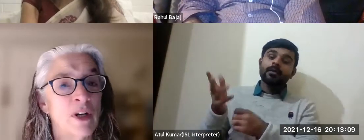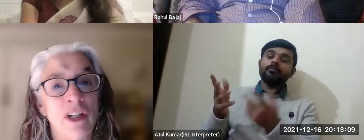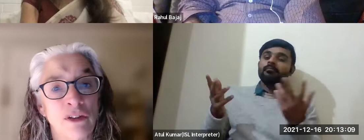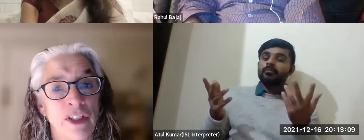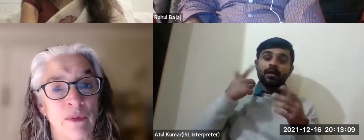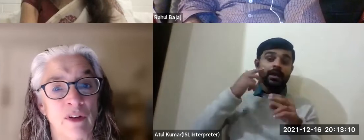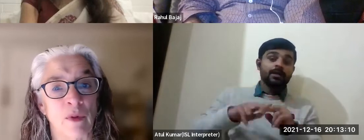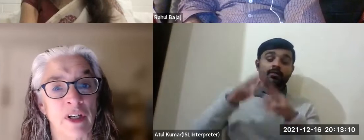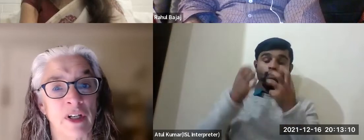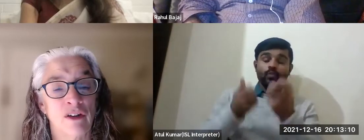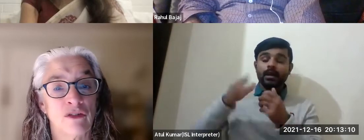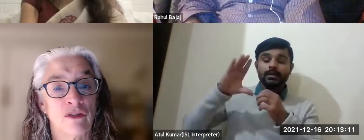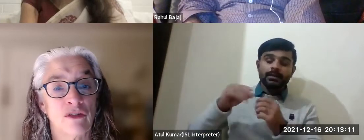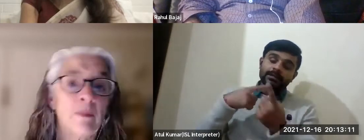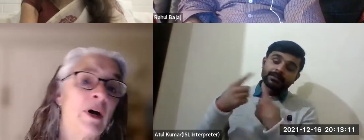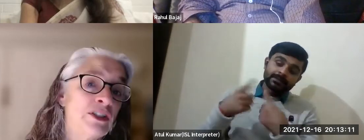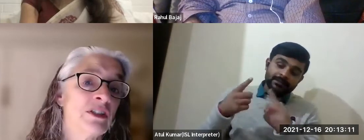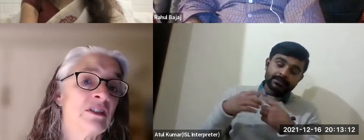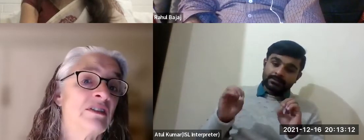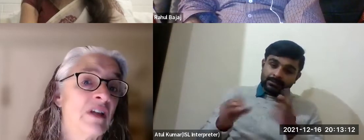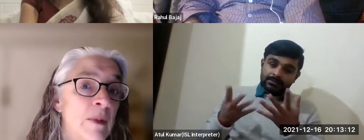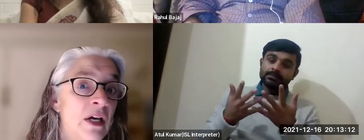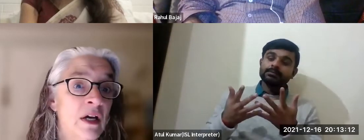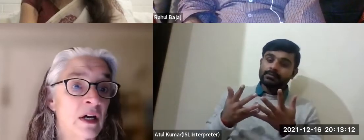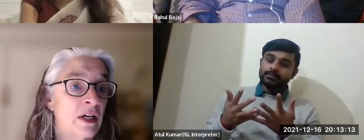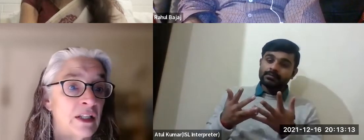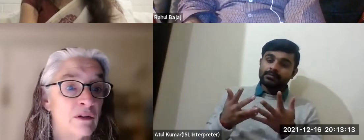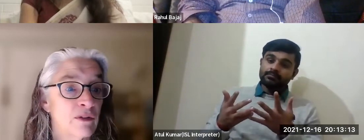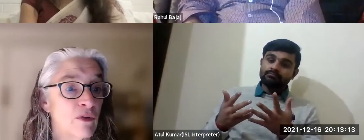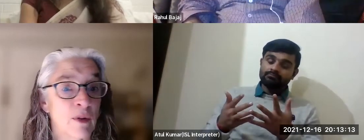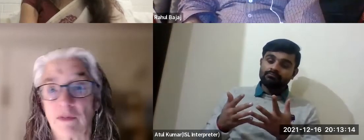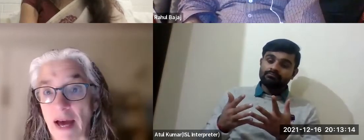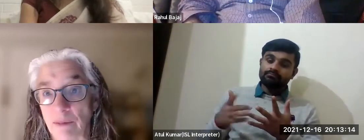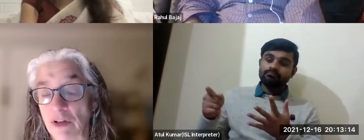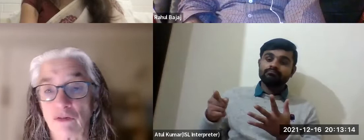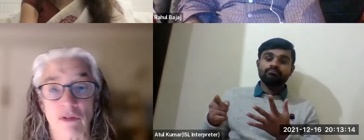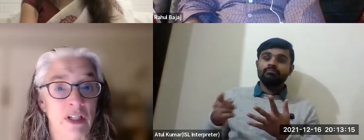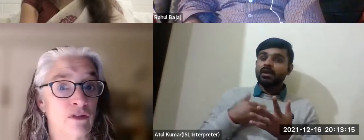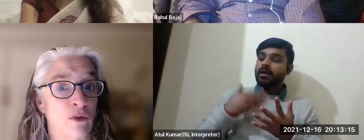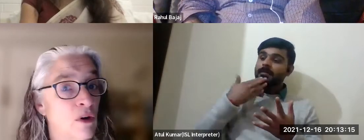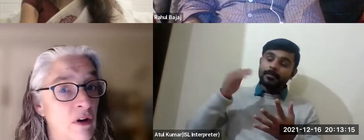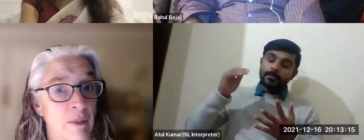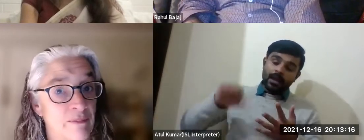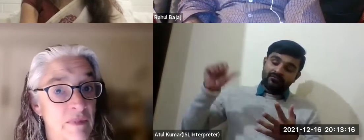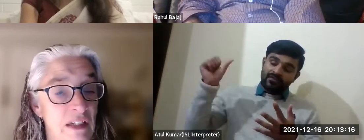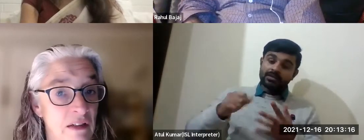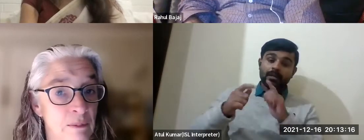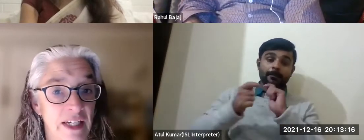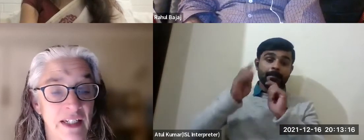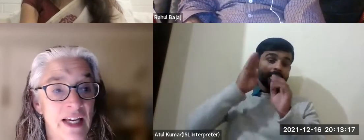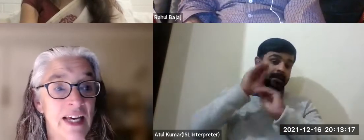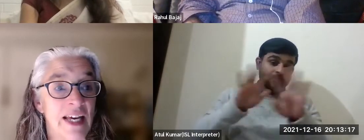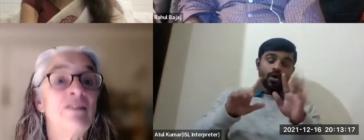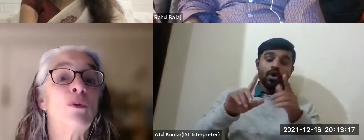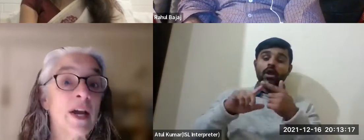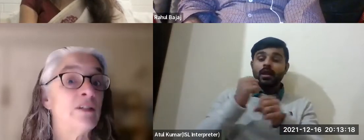if you want to negotiate with someone, starting with a punch in the stomach, either in the form of a bad press release or a legal